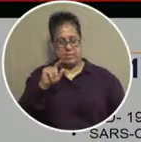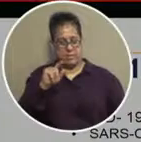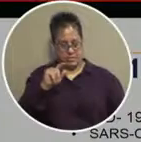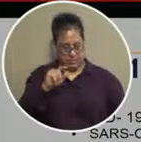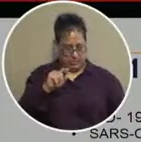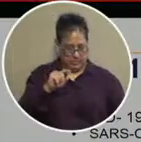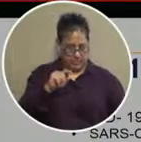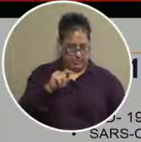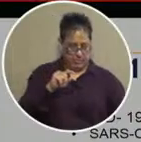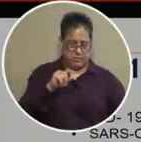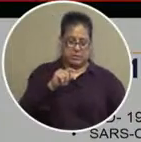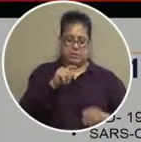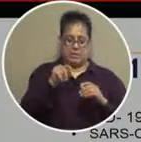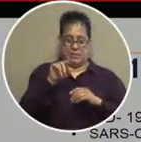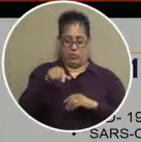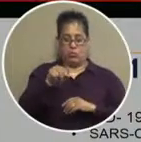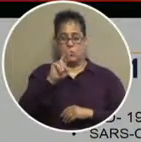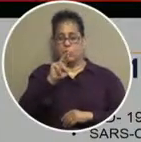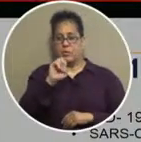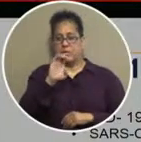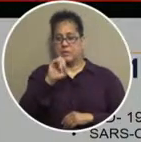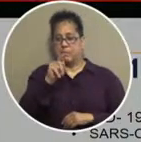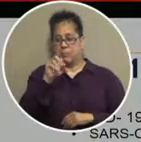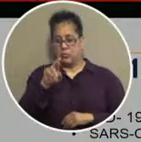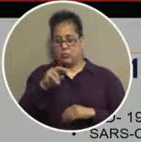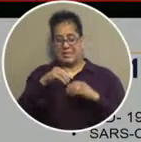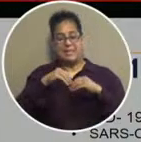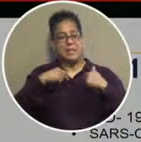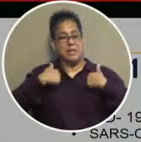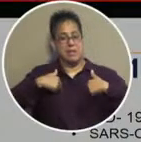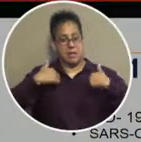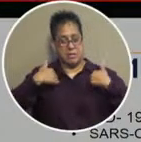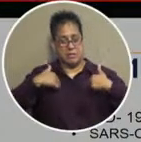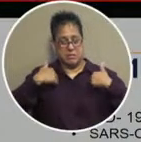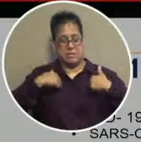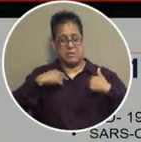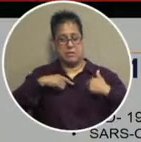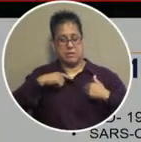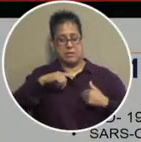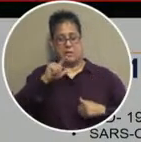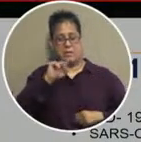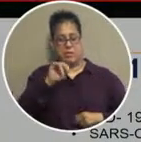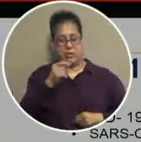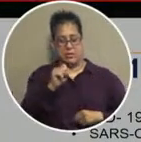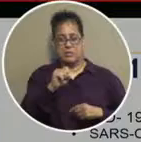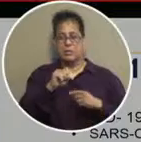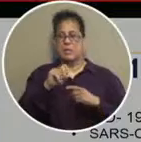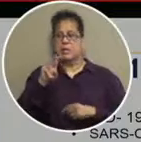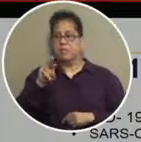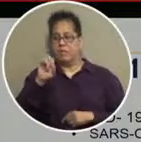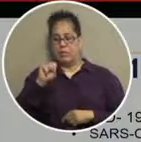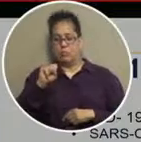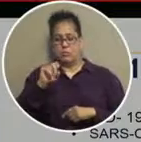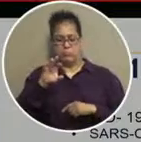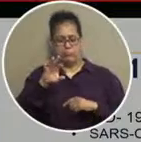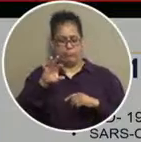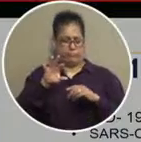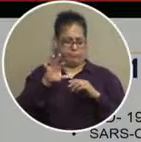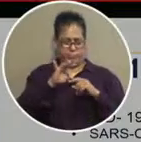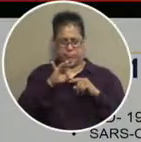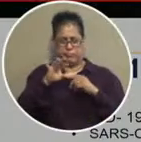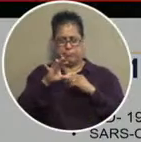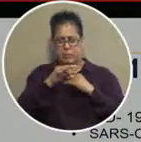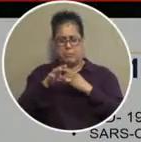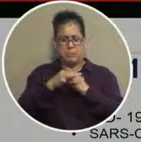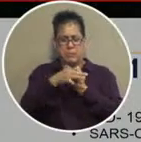very particular receptors that are found in the lungs called the ACE2 receptors, and the virus from there attaches